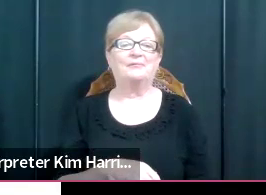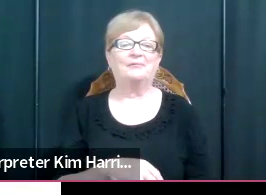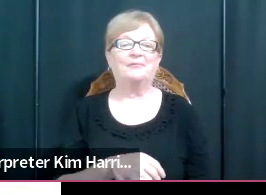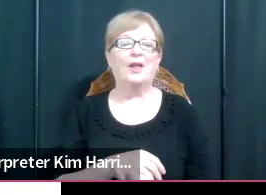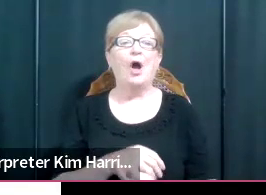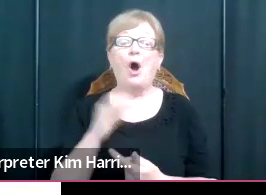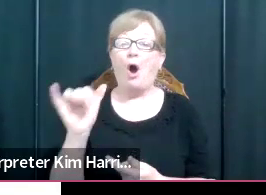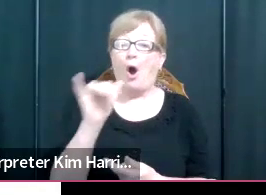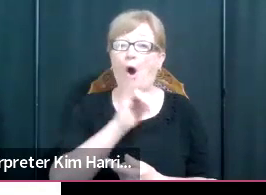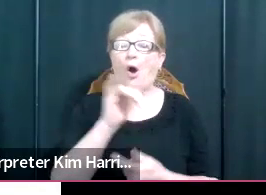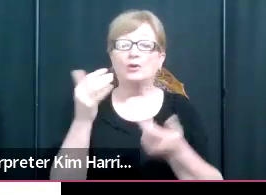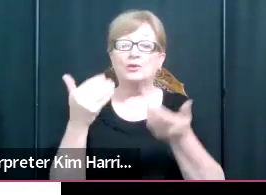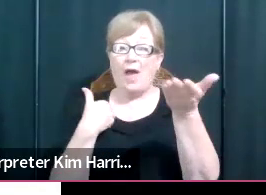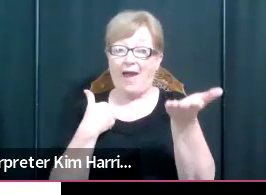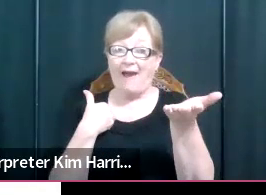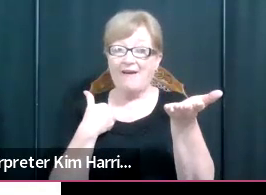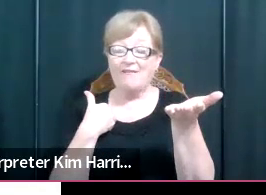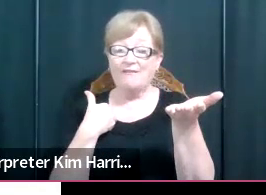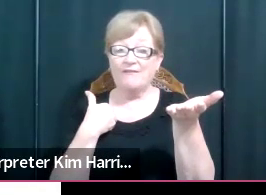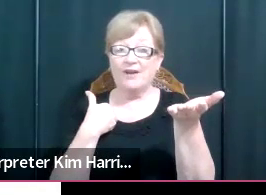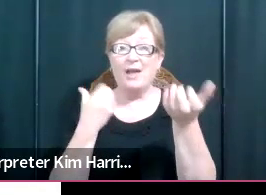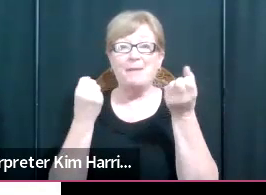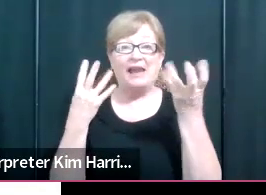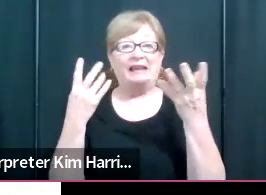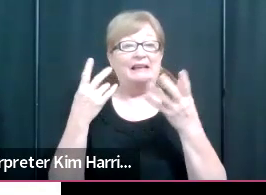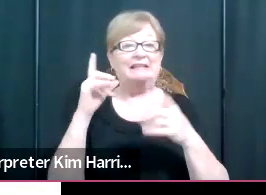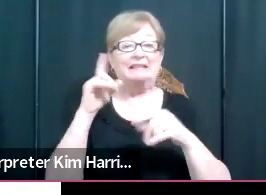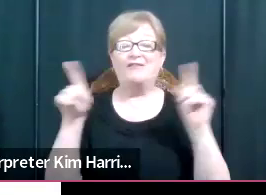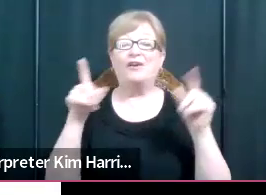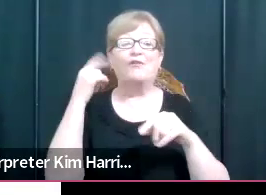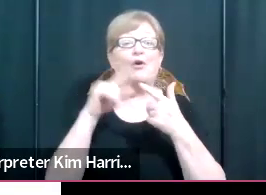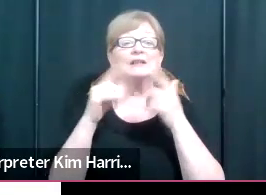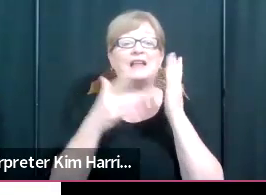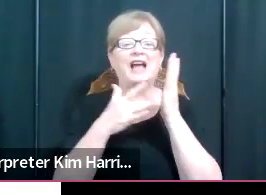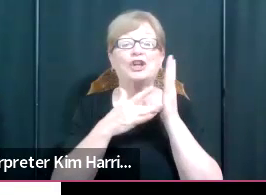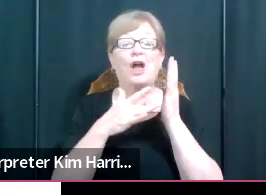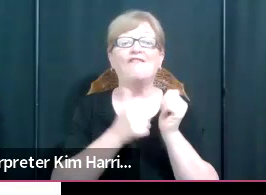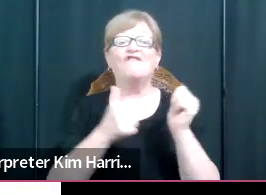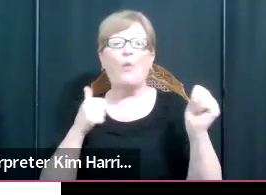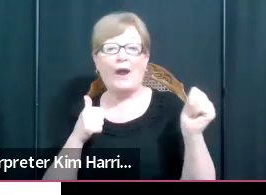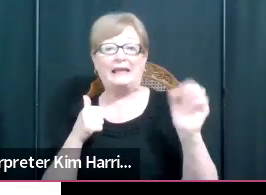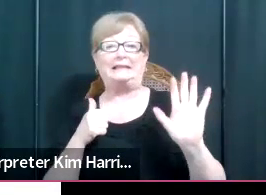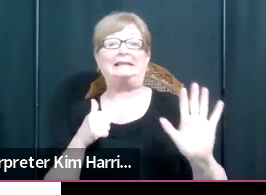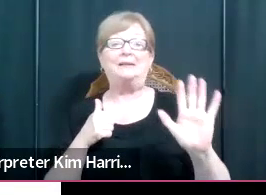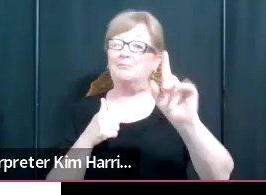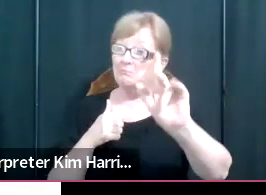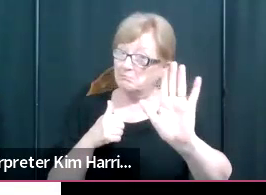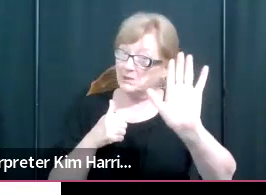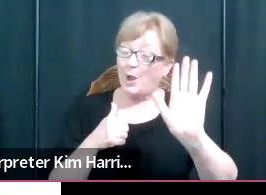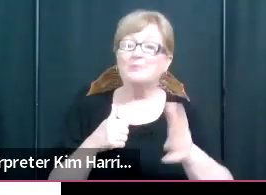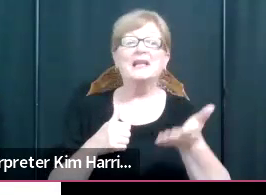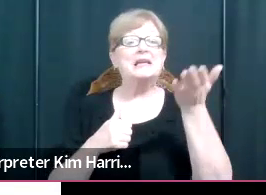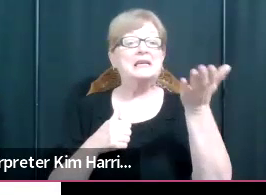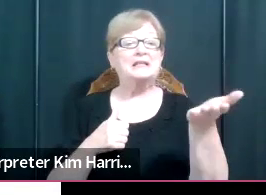We also have several different types of AT for touch avoidance. So on